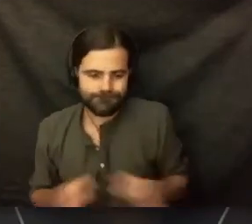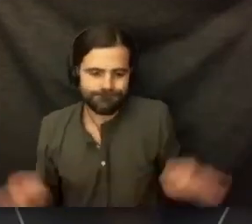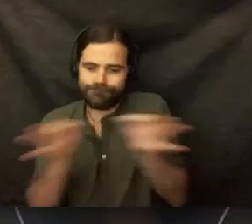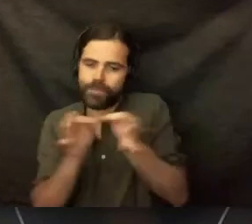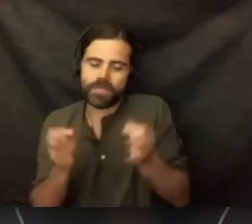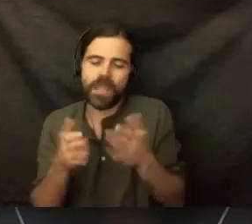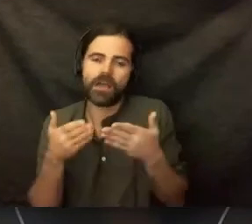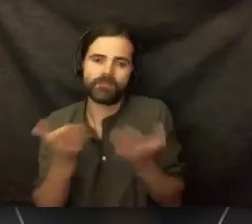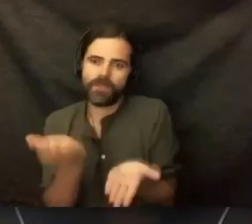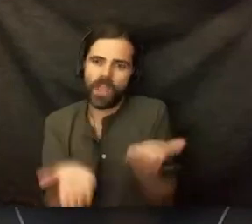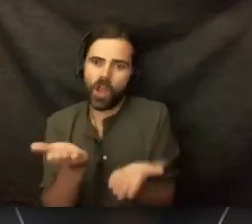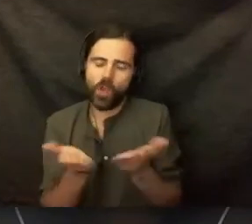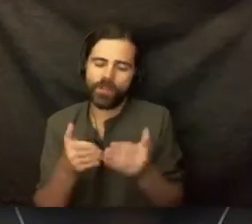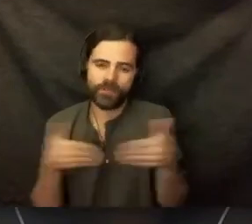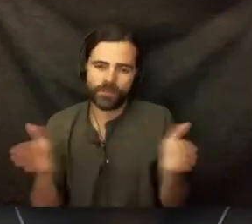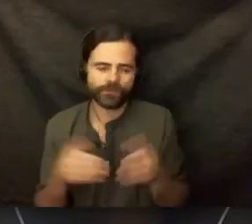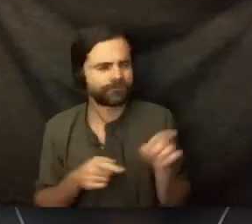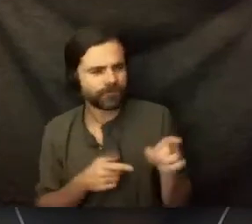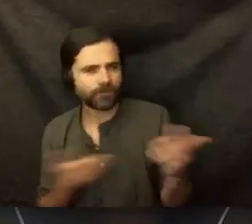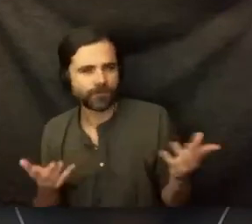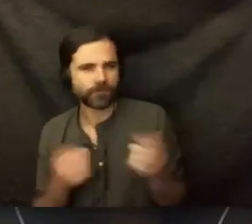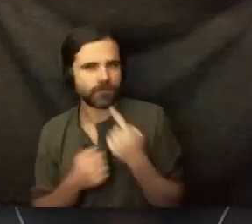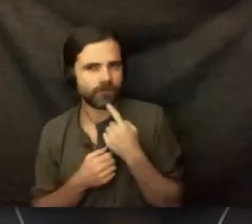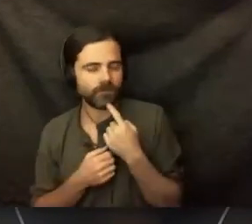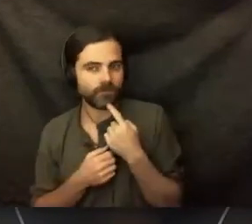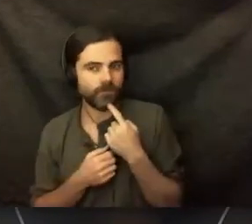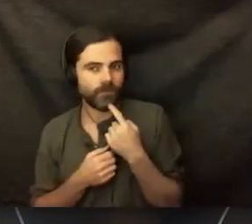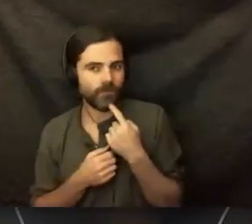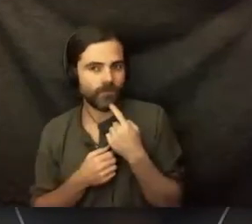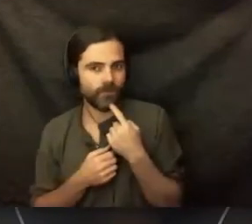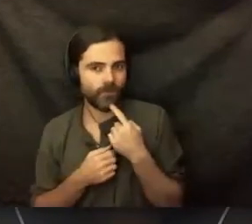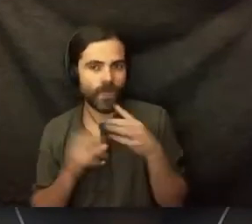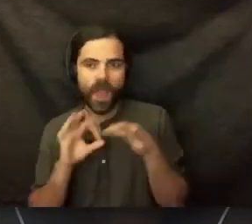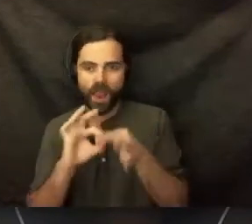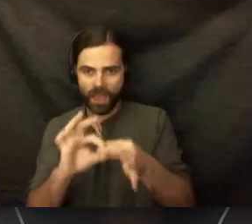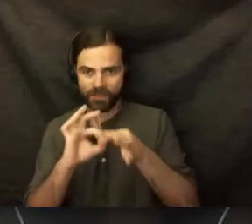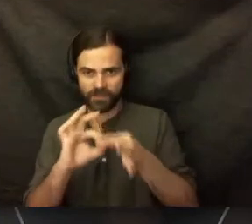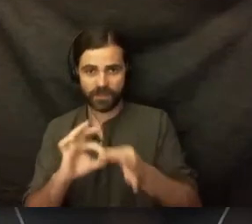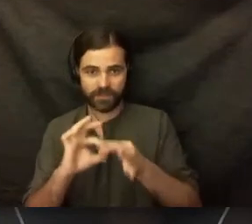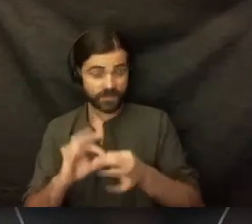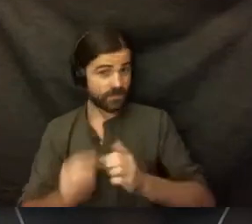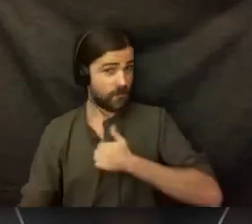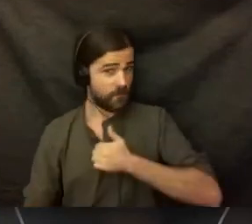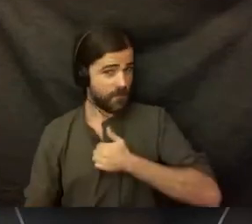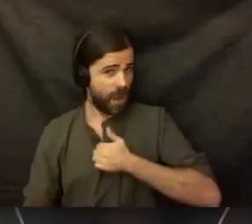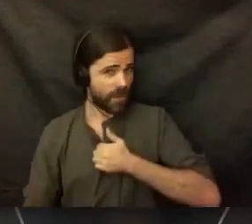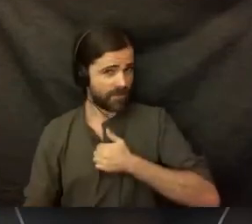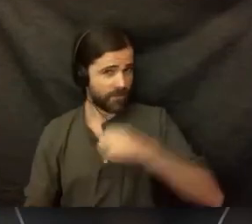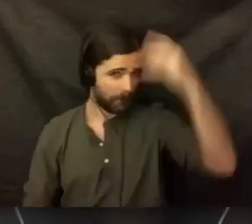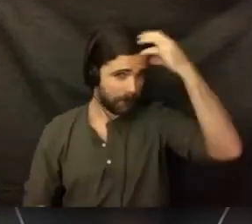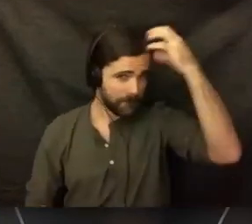what are the simple rules for making these alliances work between the private and public sector to make this impact